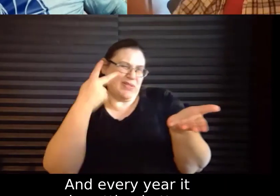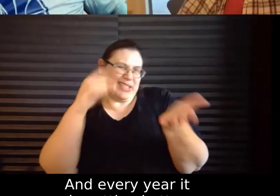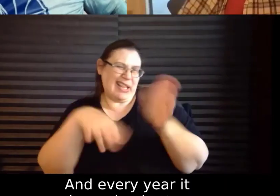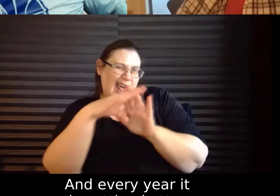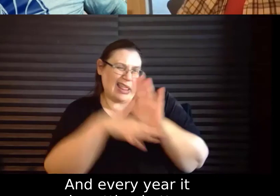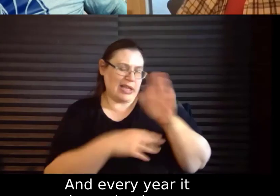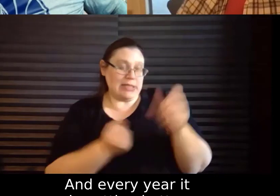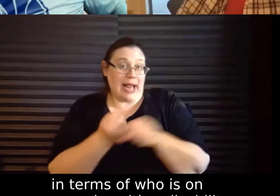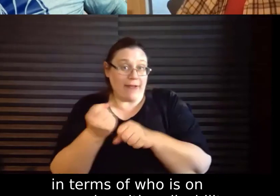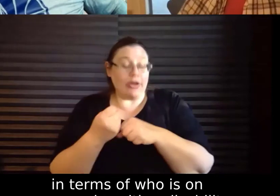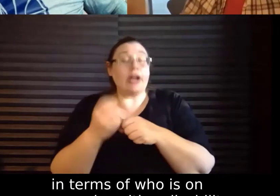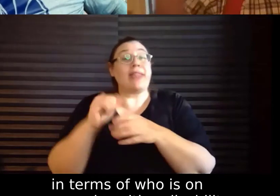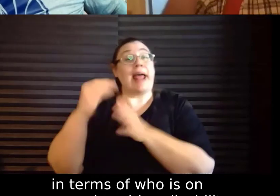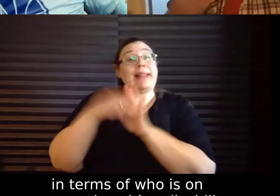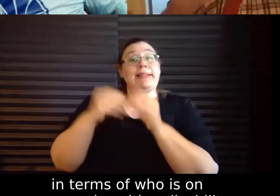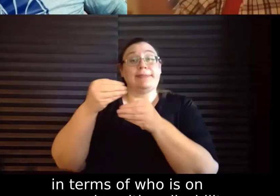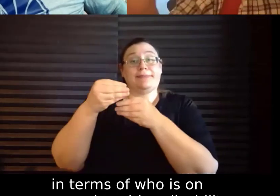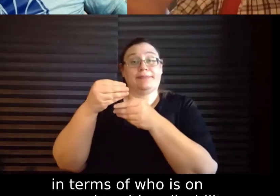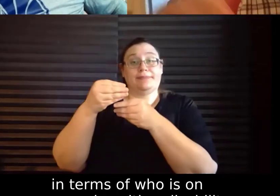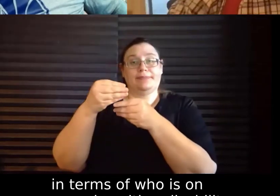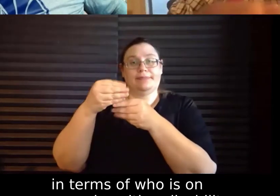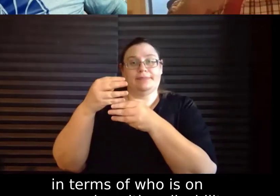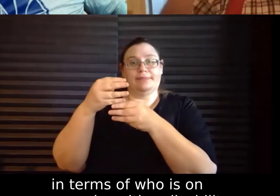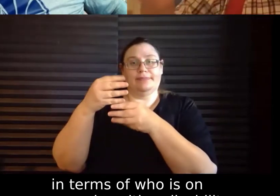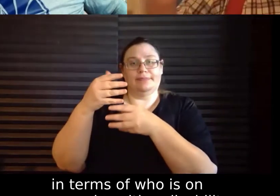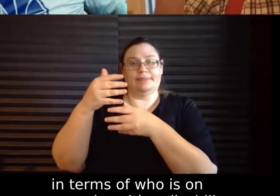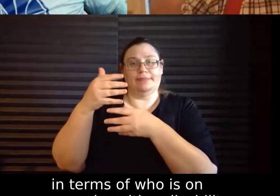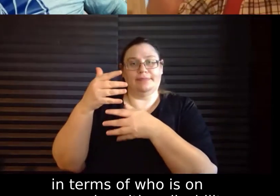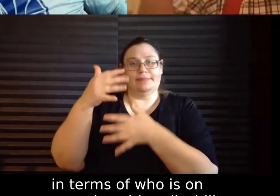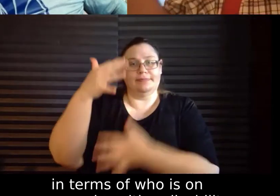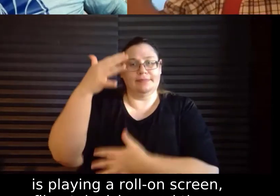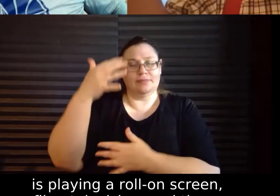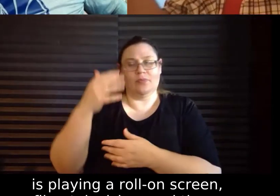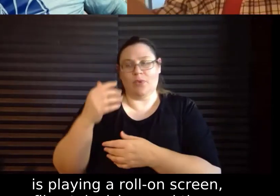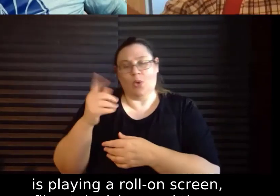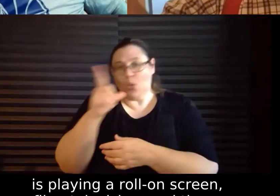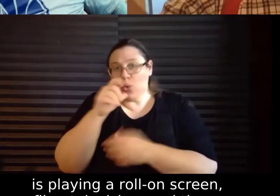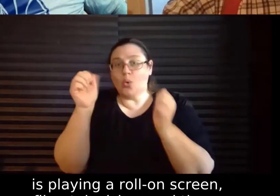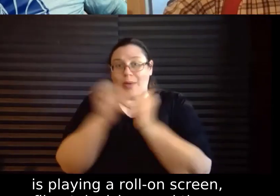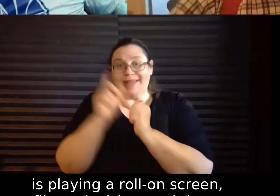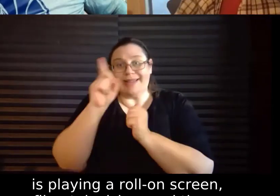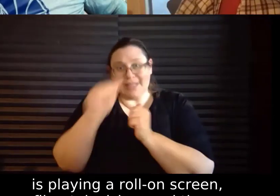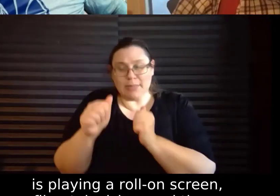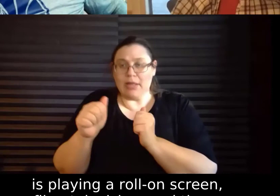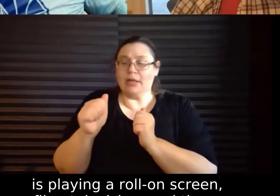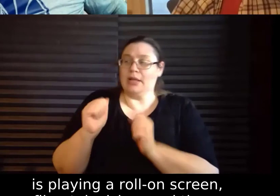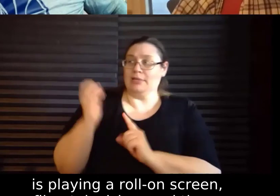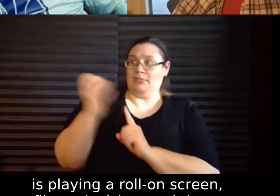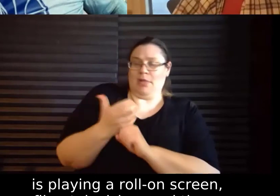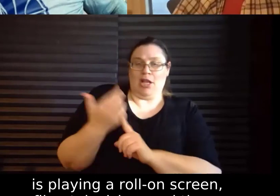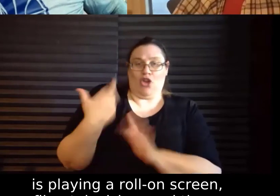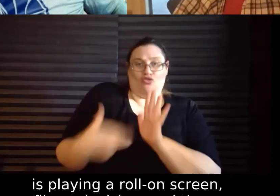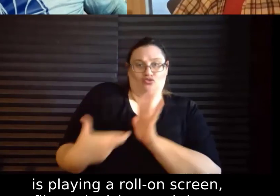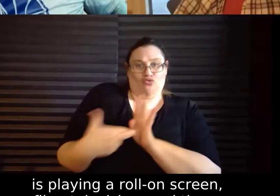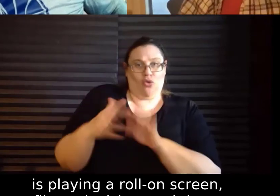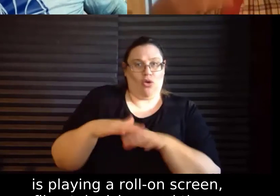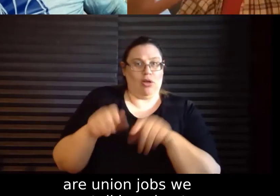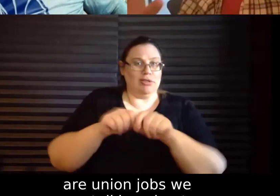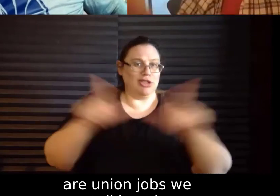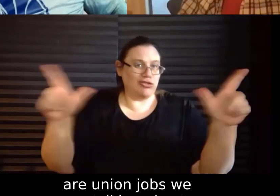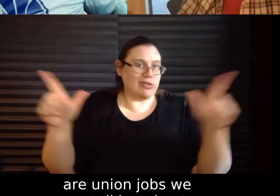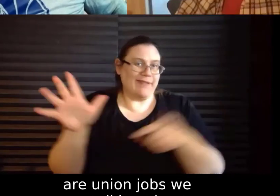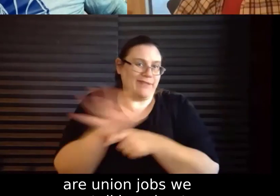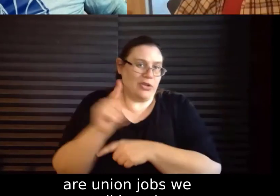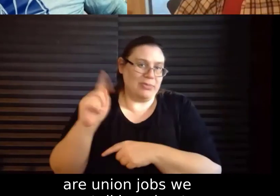year it's getting better in terms of, when I say who's on screen, it's like who with a disability is playing a role on screen, film and television. And these